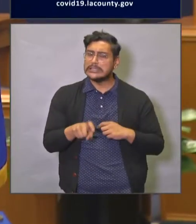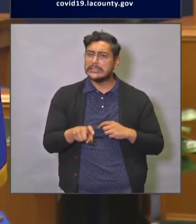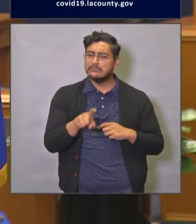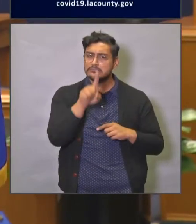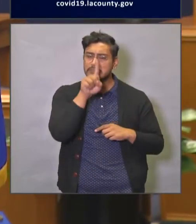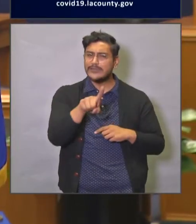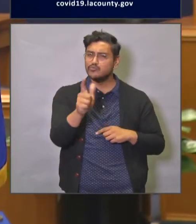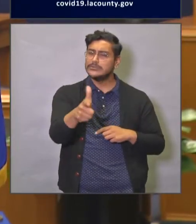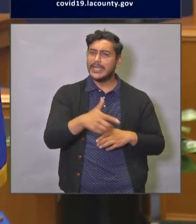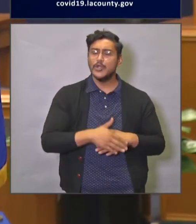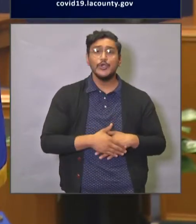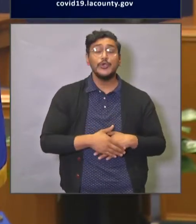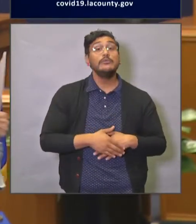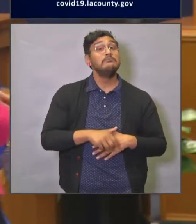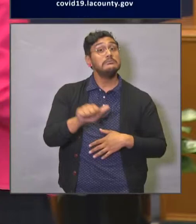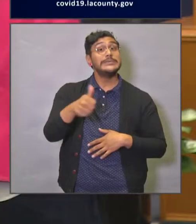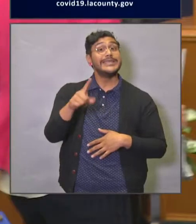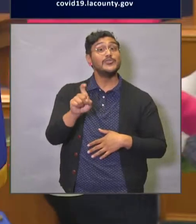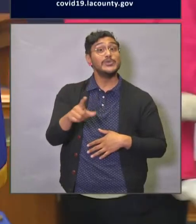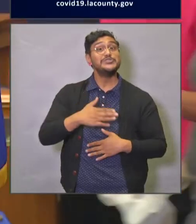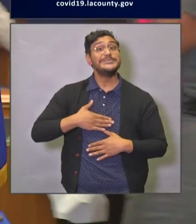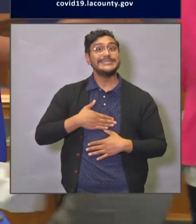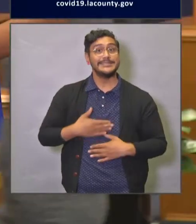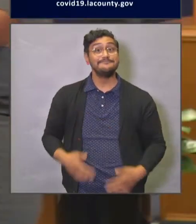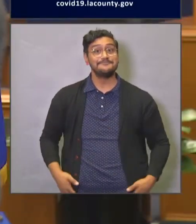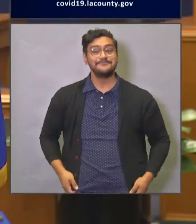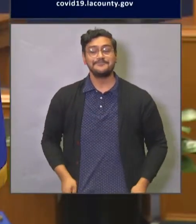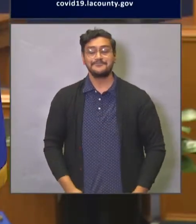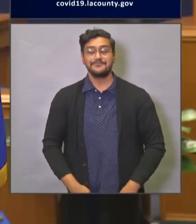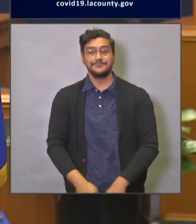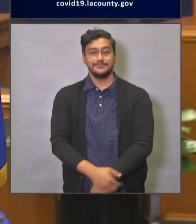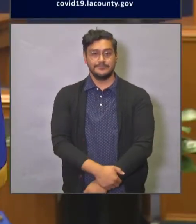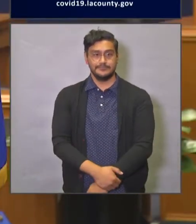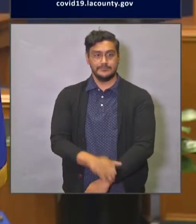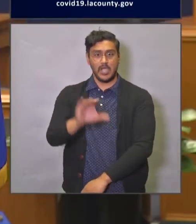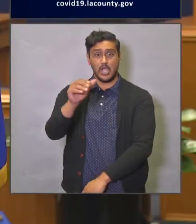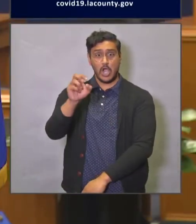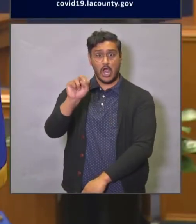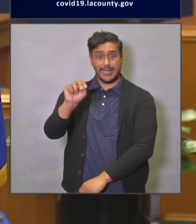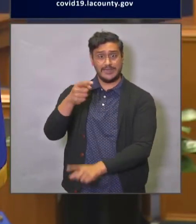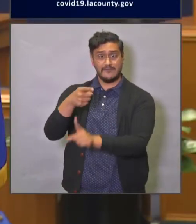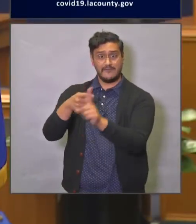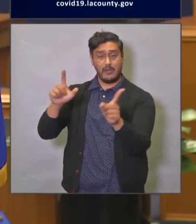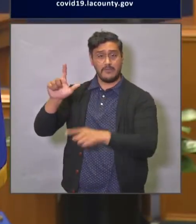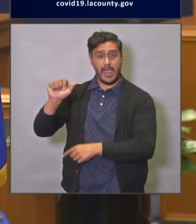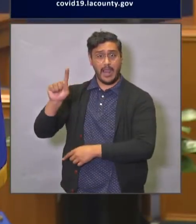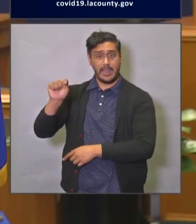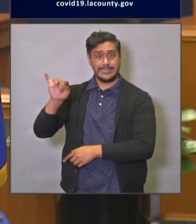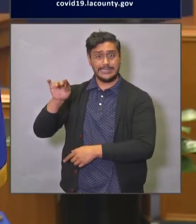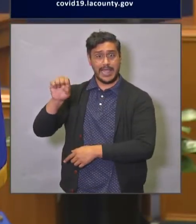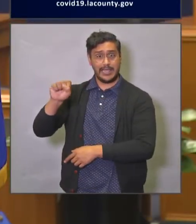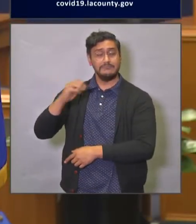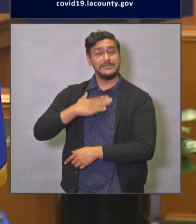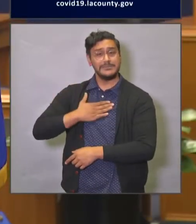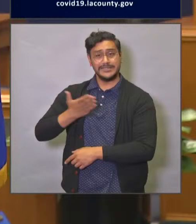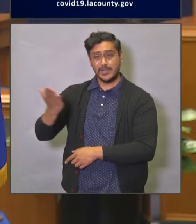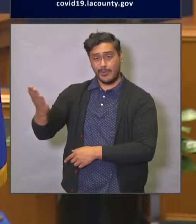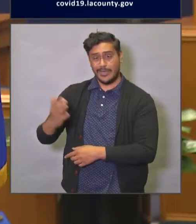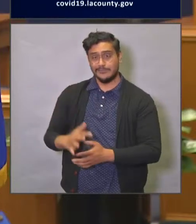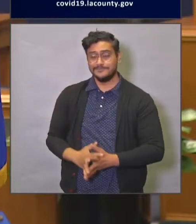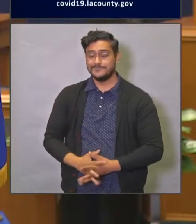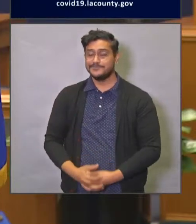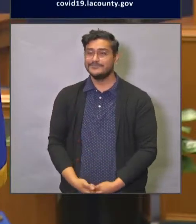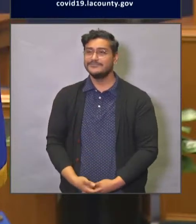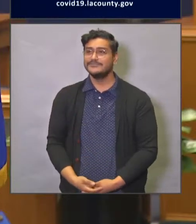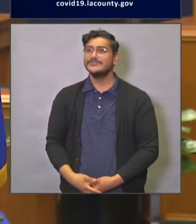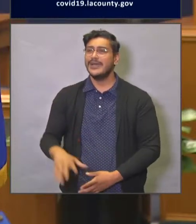next question. Next question will come from the line of Colleen Shelby with the Los Angeles Times. Please go ahead.